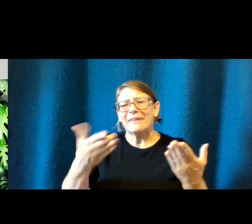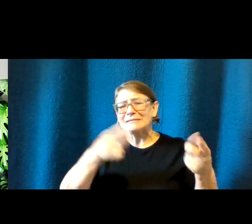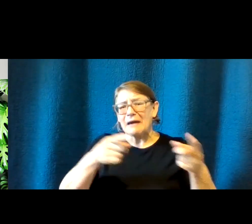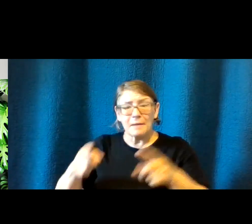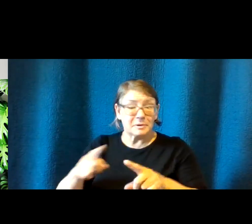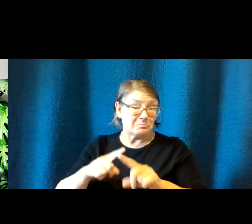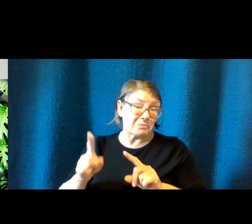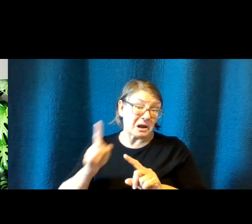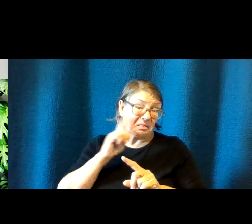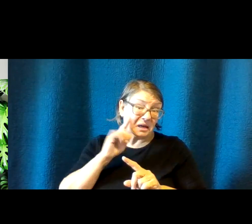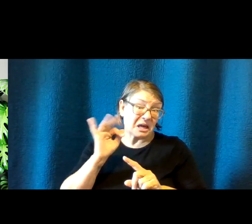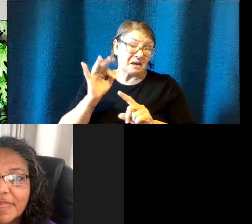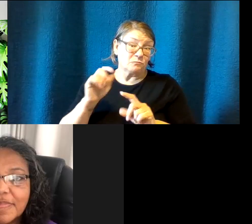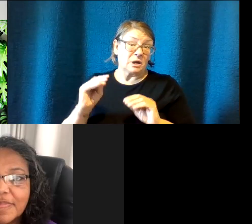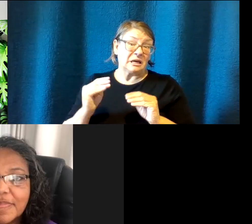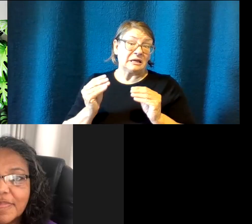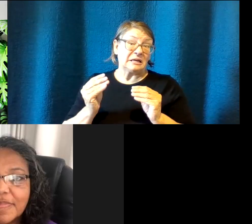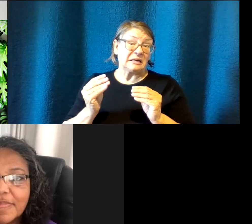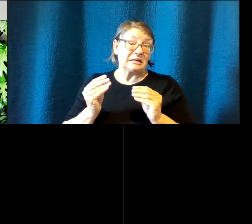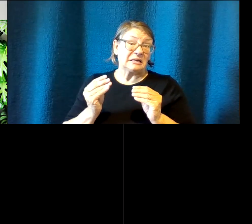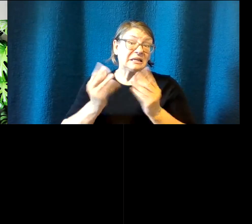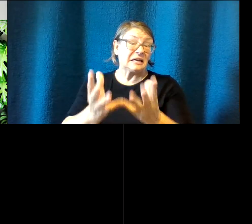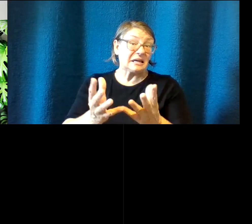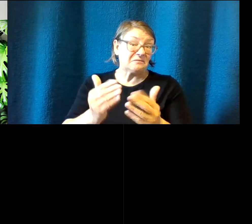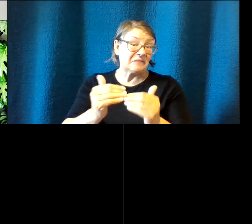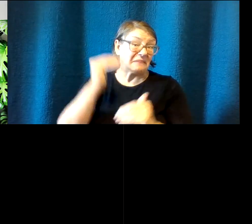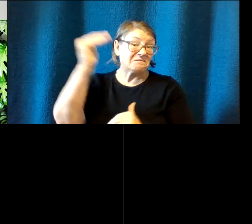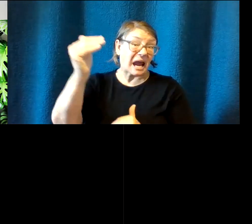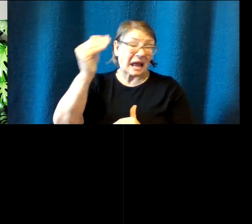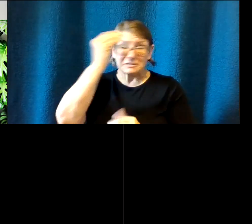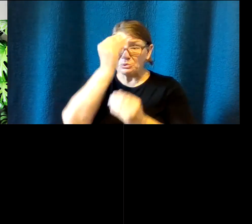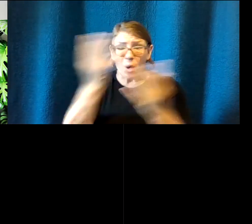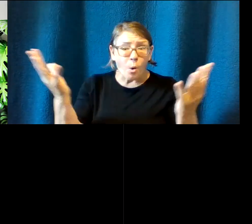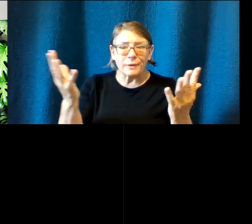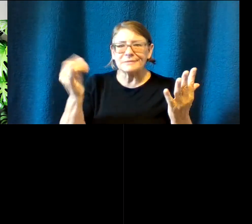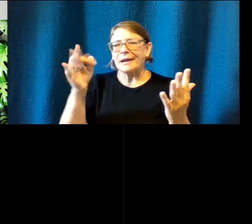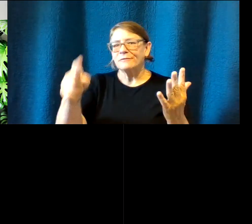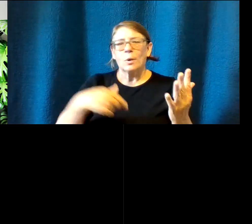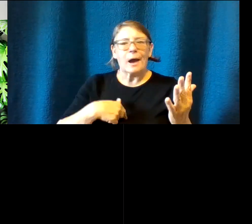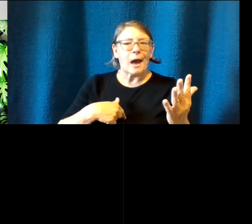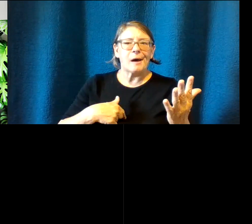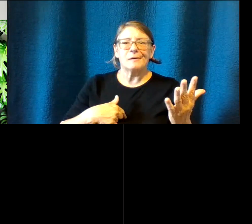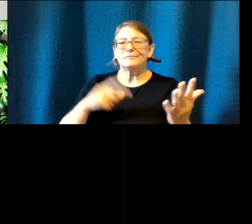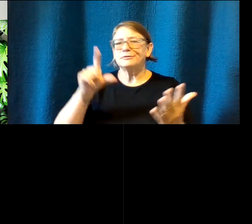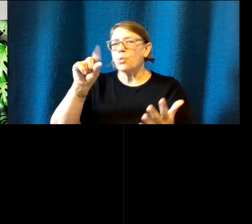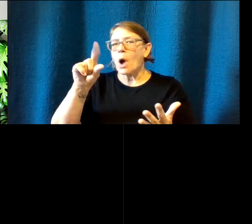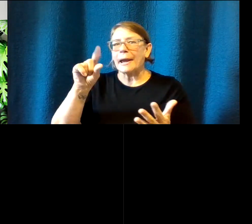think if you give advance notice, and it's a minimal fee, if you have 20 interpreters and they pay,